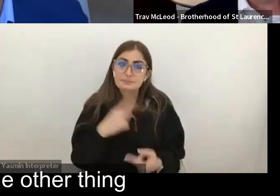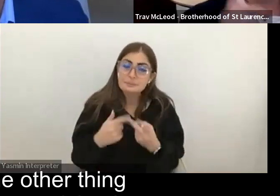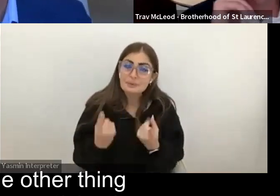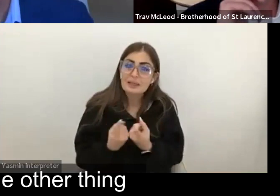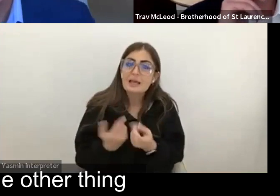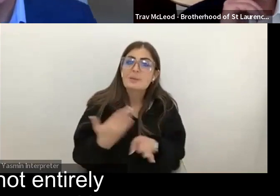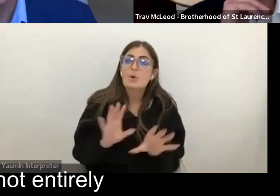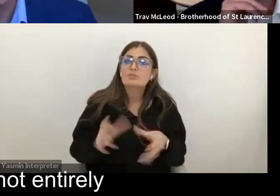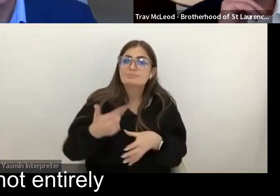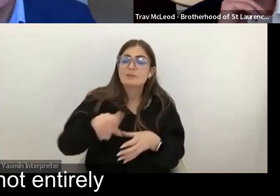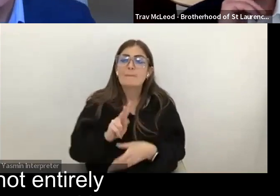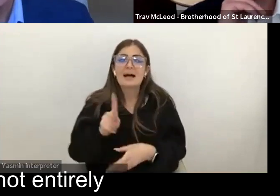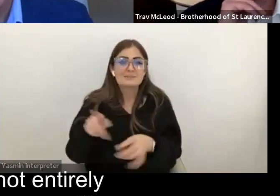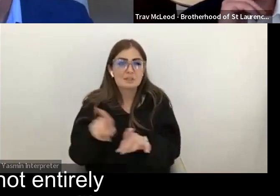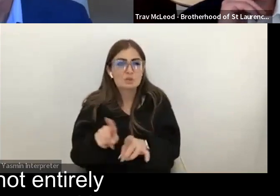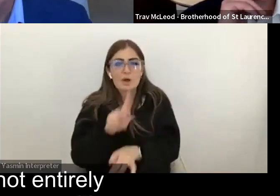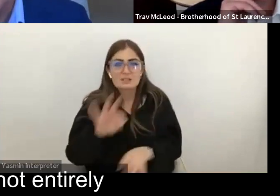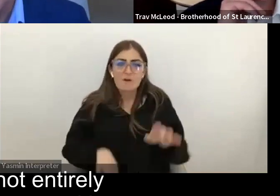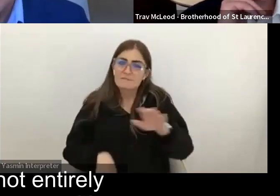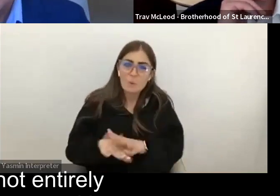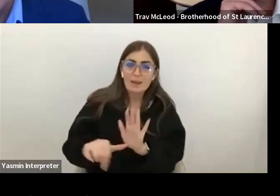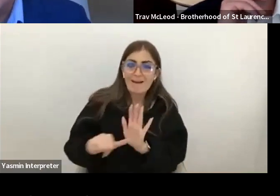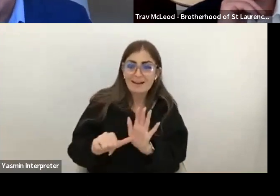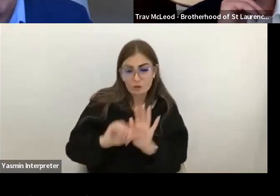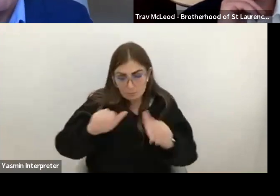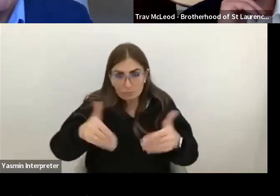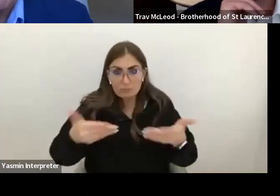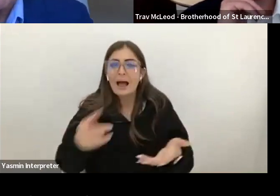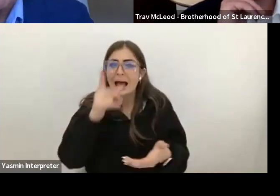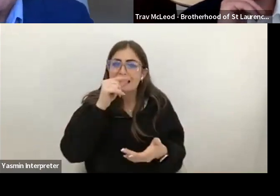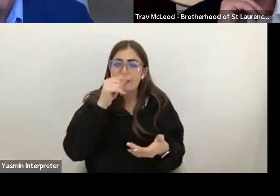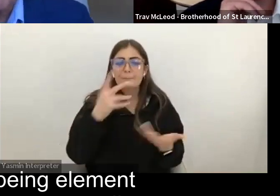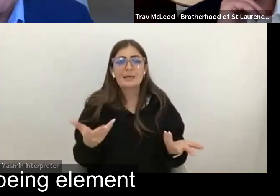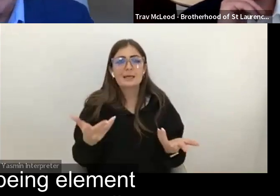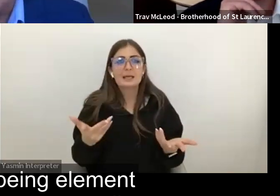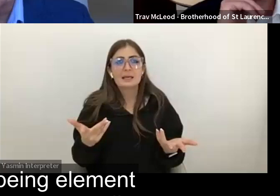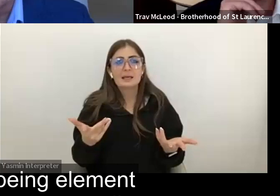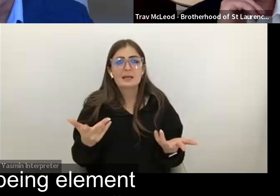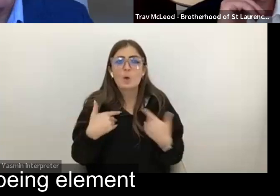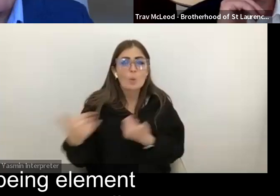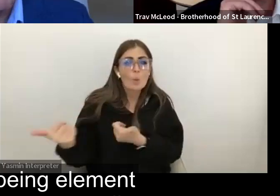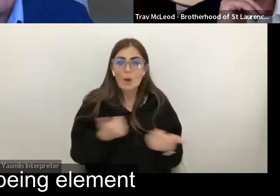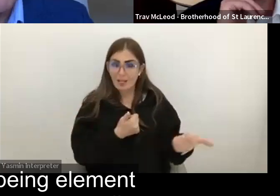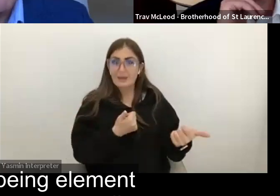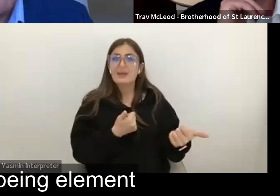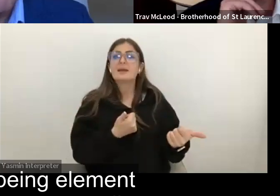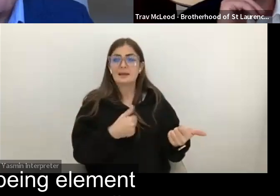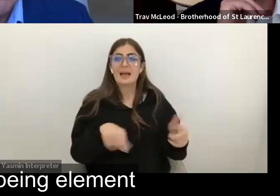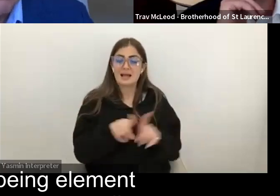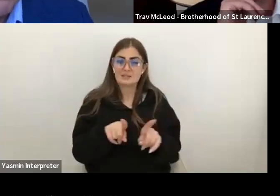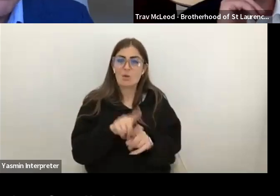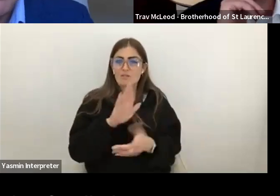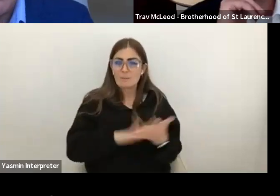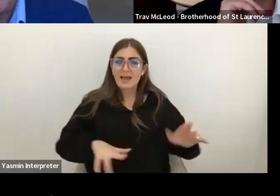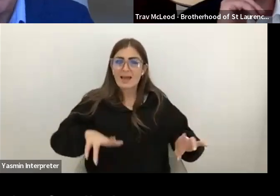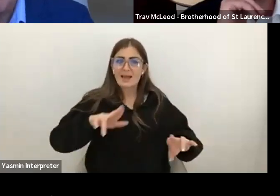workforce participation is that it's not entirely an economic proposition. It actually can be quite, there's a wellbeing element of that for parents as well.